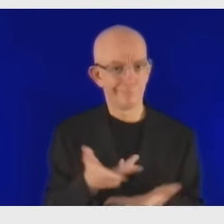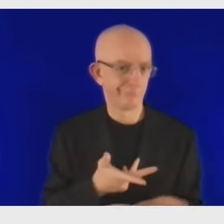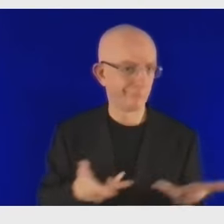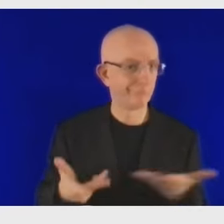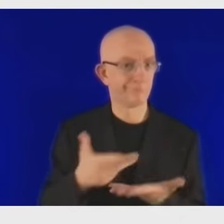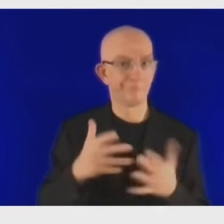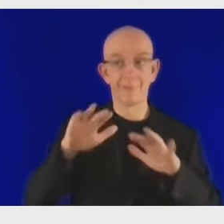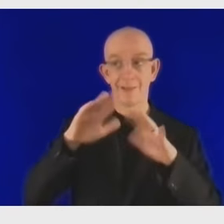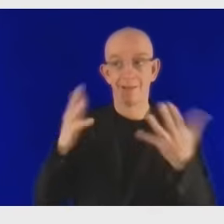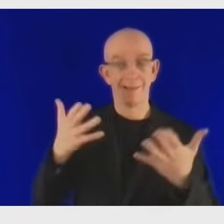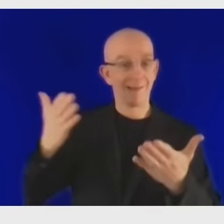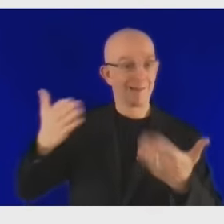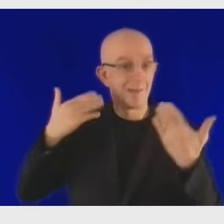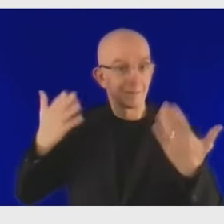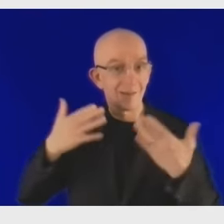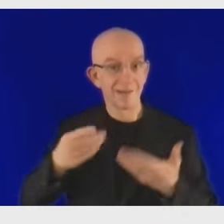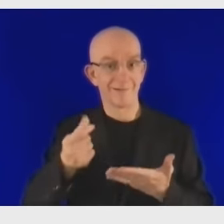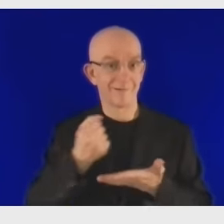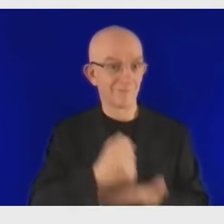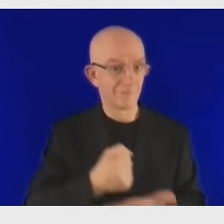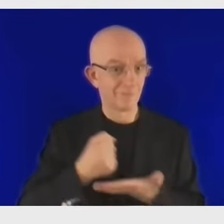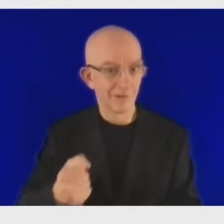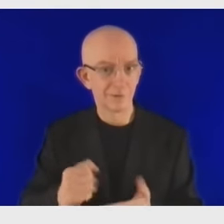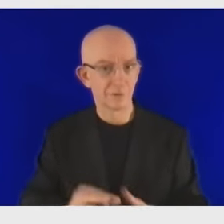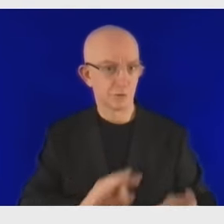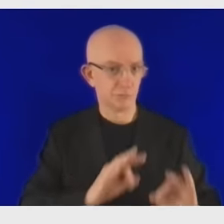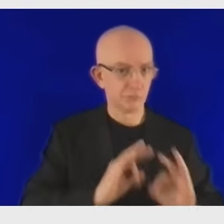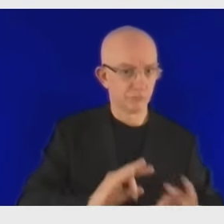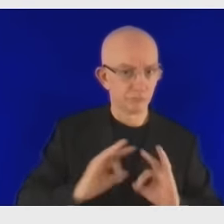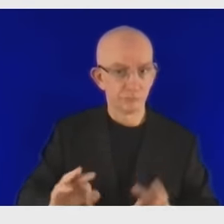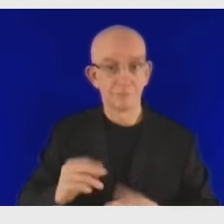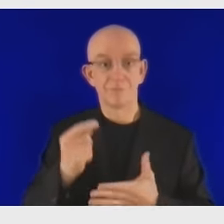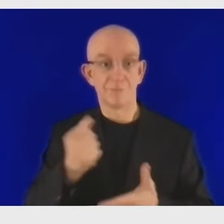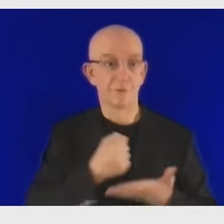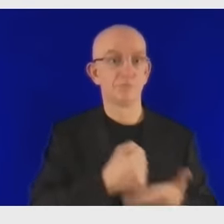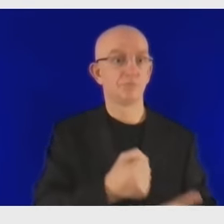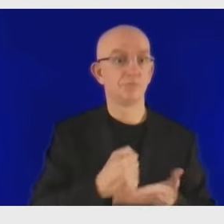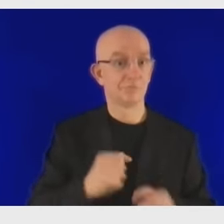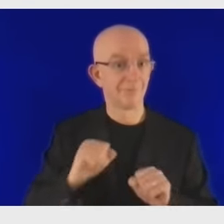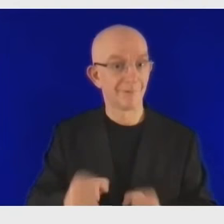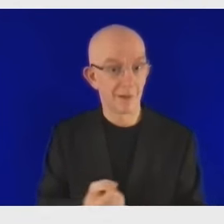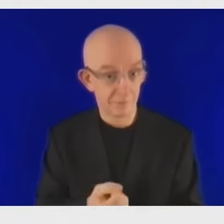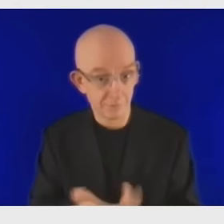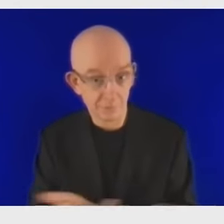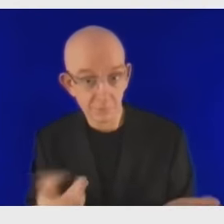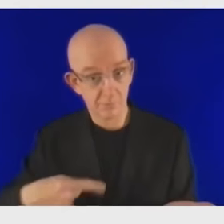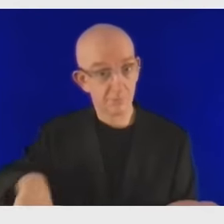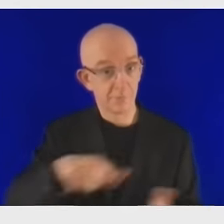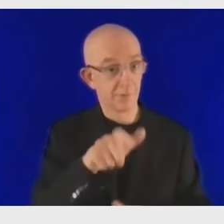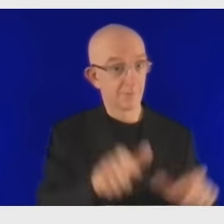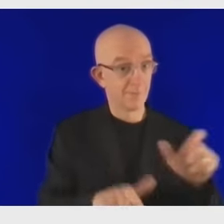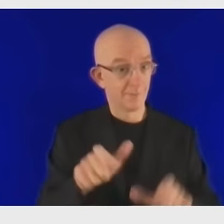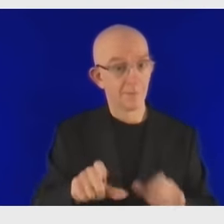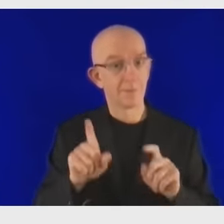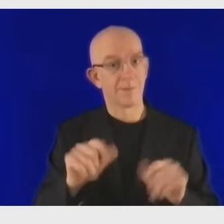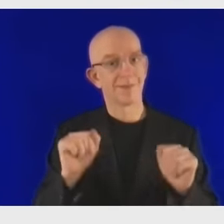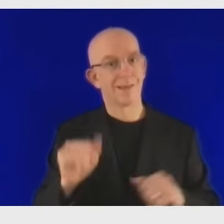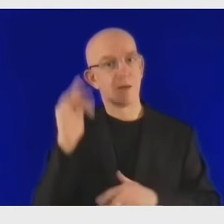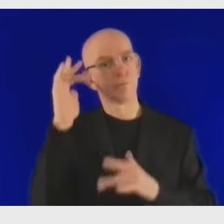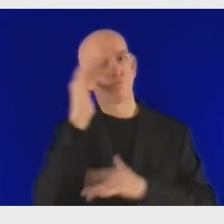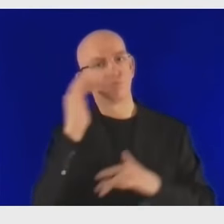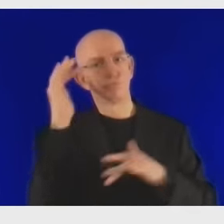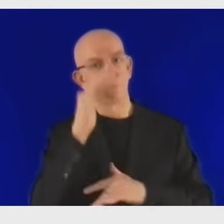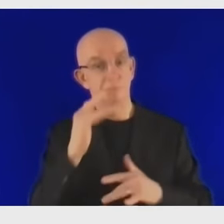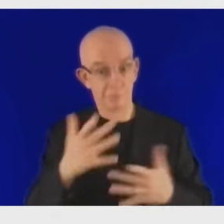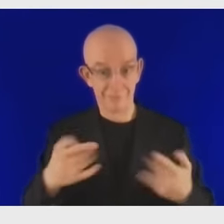fact of the matter is we've reached a point where we need to be adapting. We need to be adapting to the situation that we currently have. Mitigation